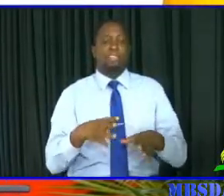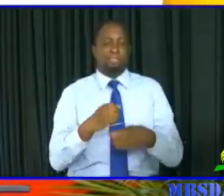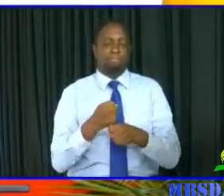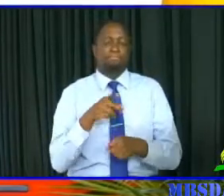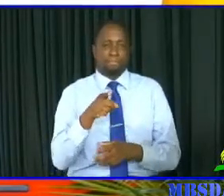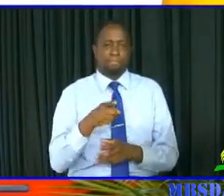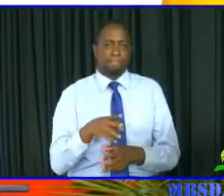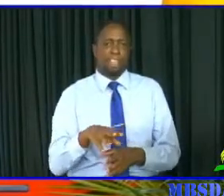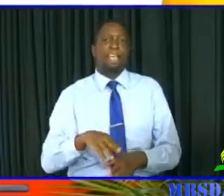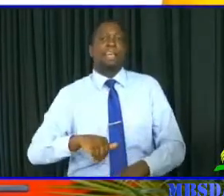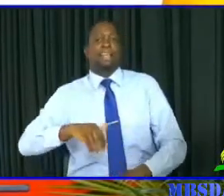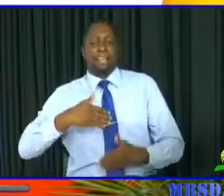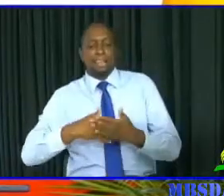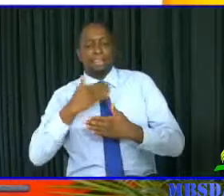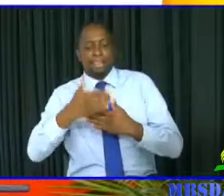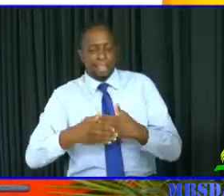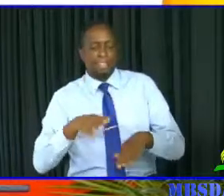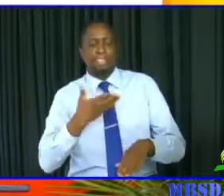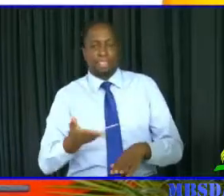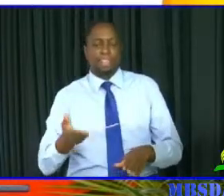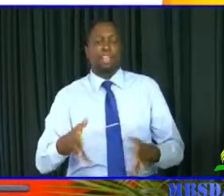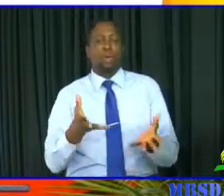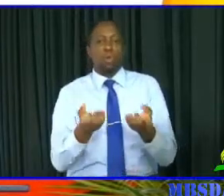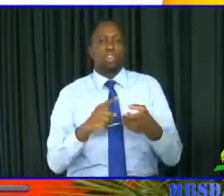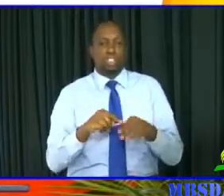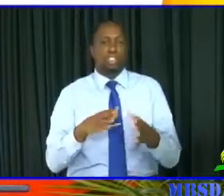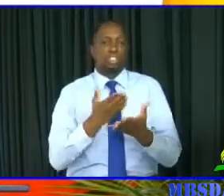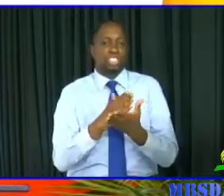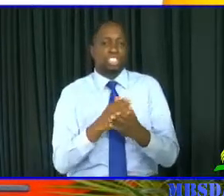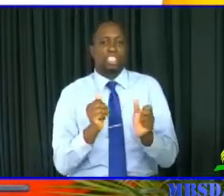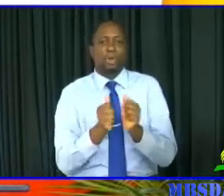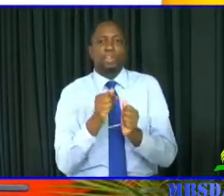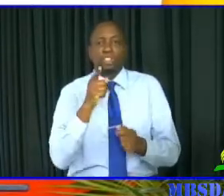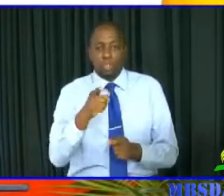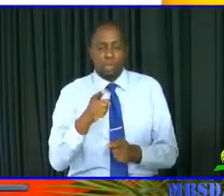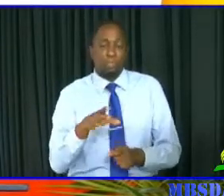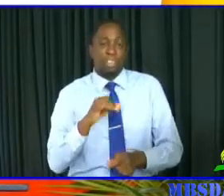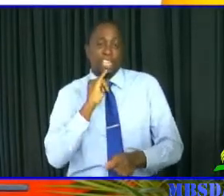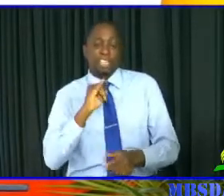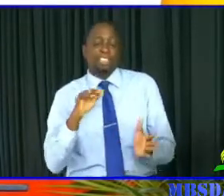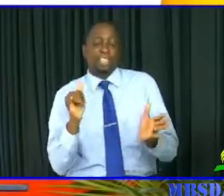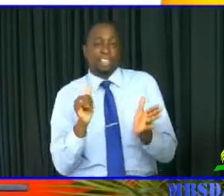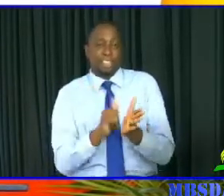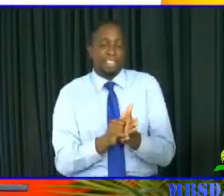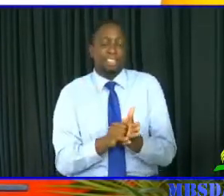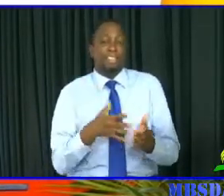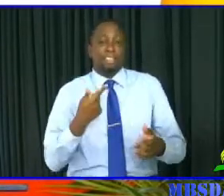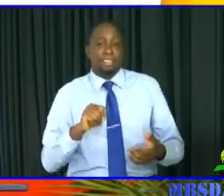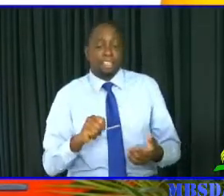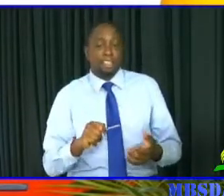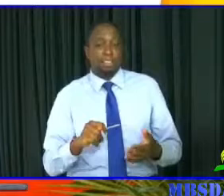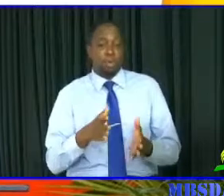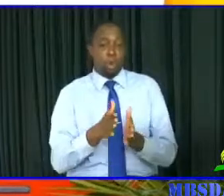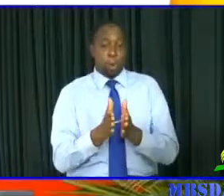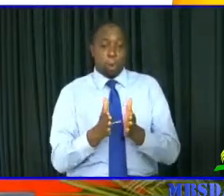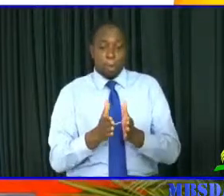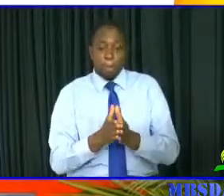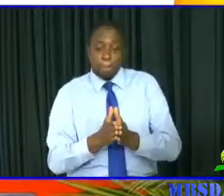fact that the road may be difficult, but God sends us help, is that the broad road leads